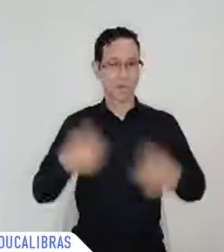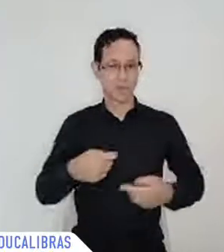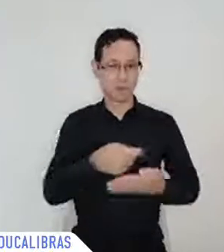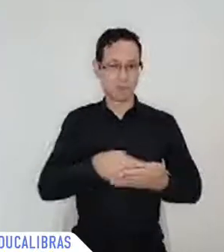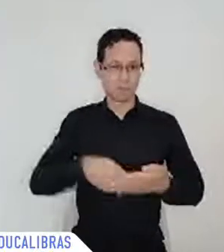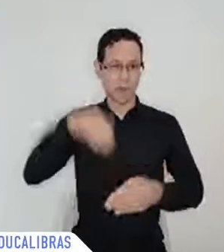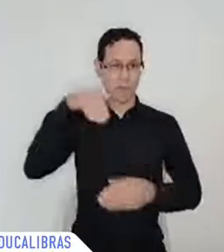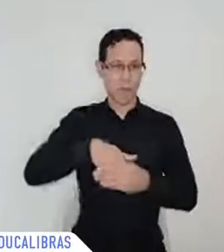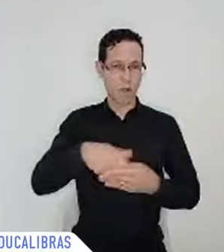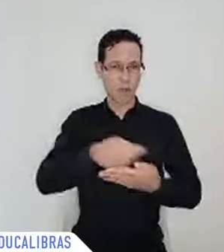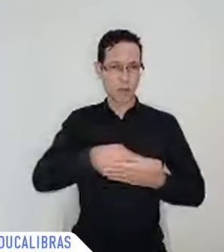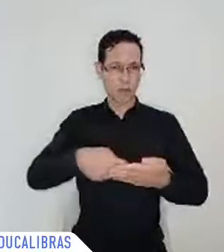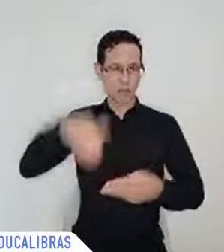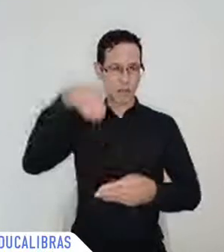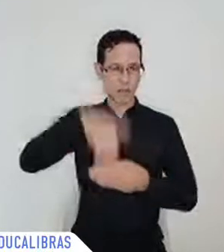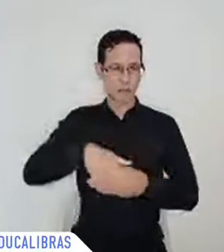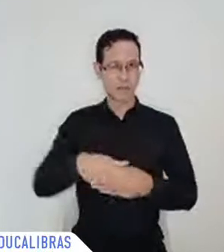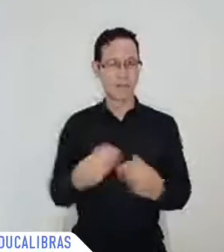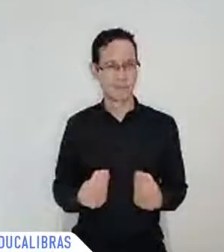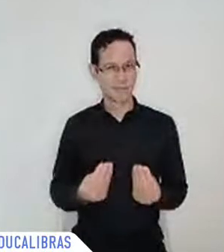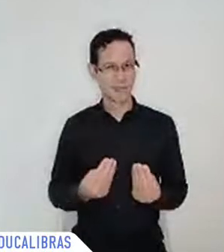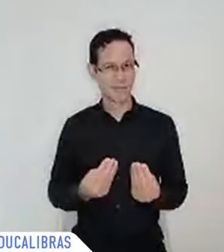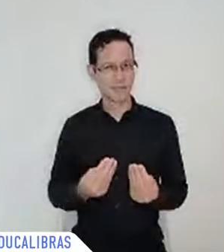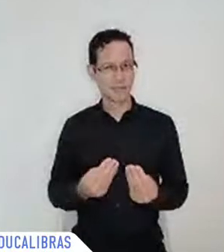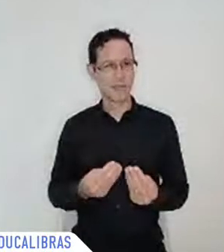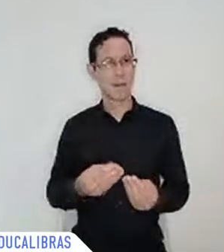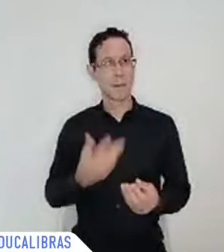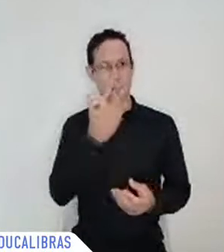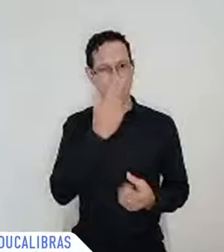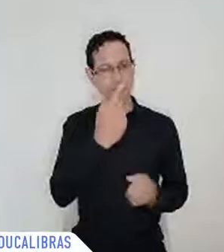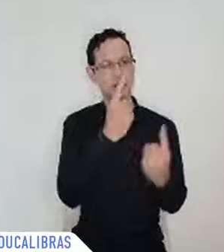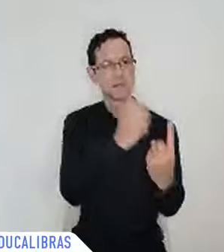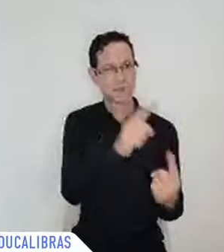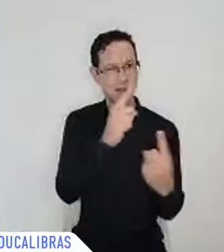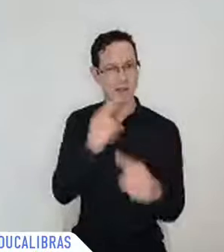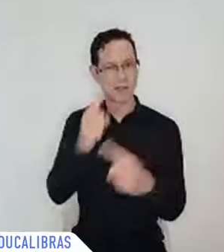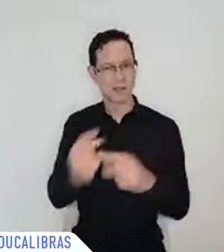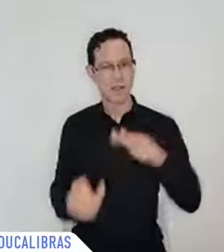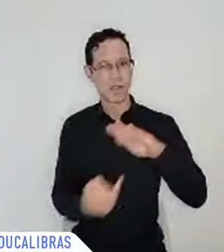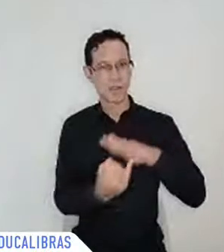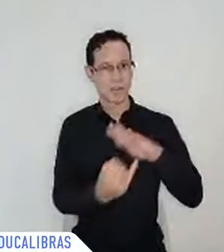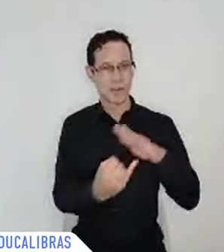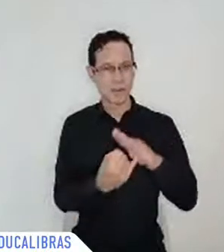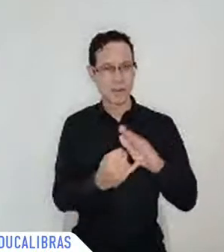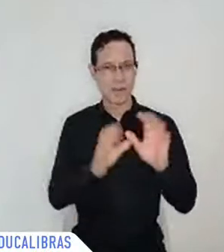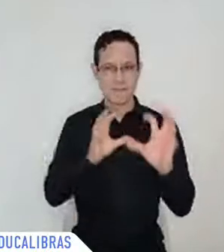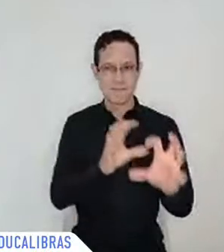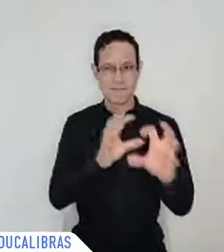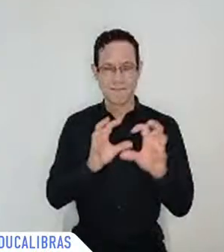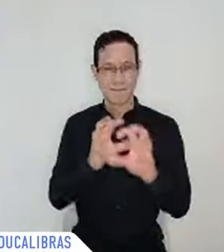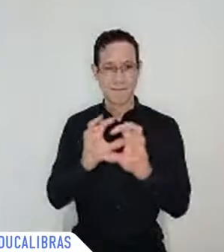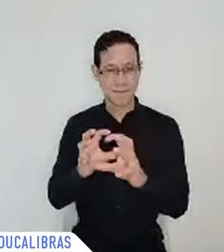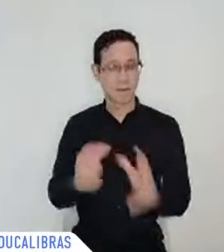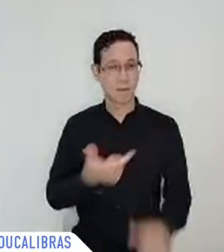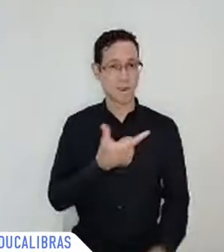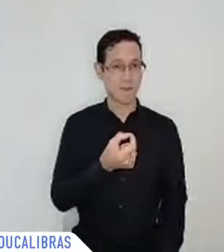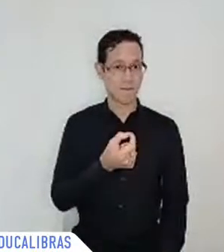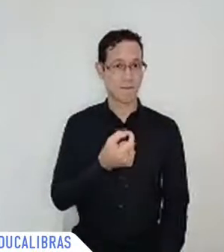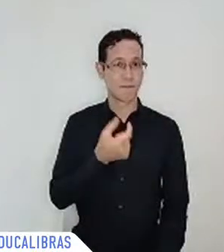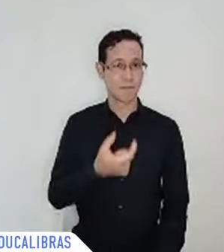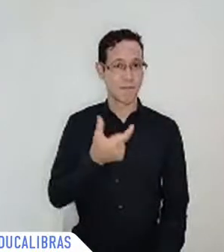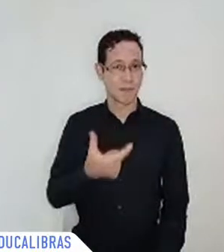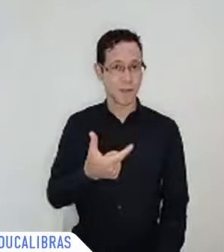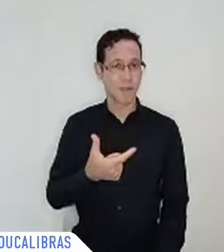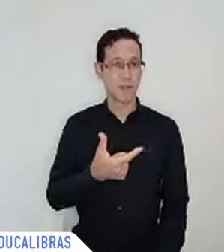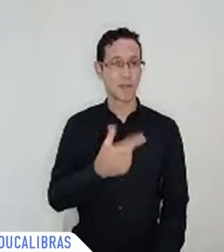Bolsonaro is creating a discourse and the structure to try to change the